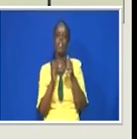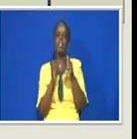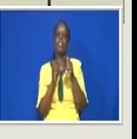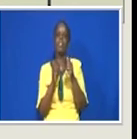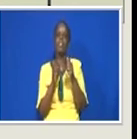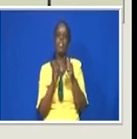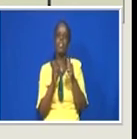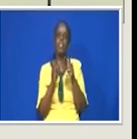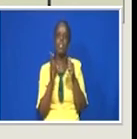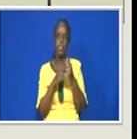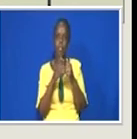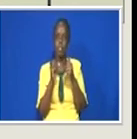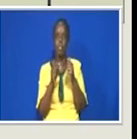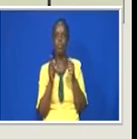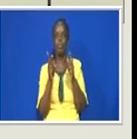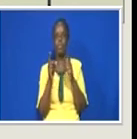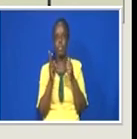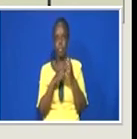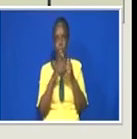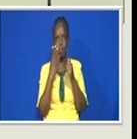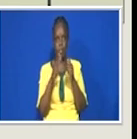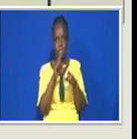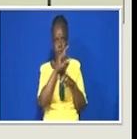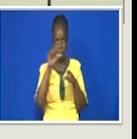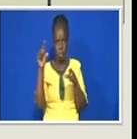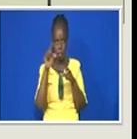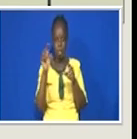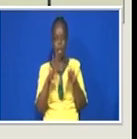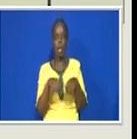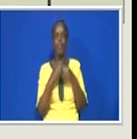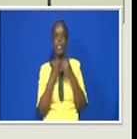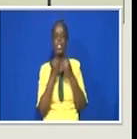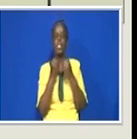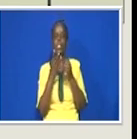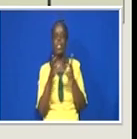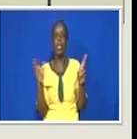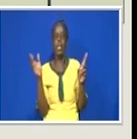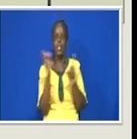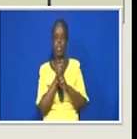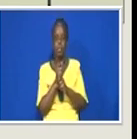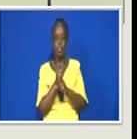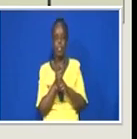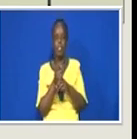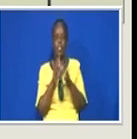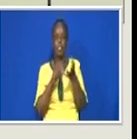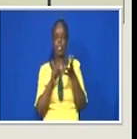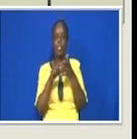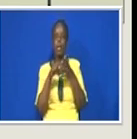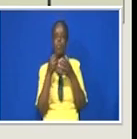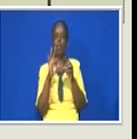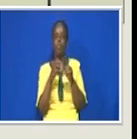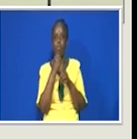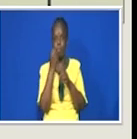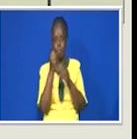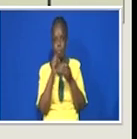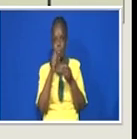74. In the second row, we are given how many students scored that interval. For